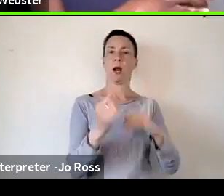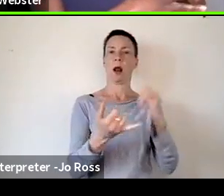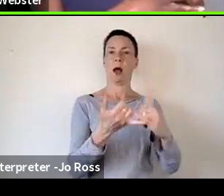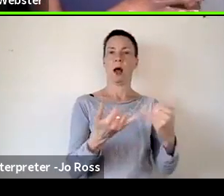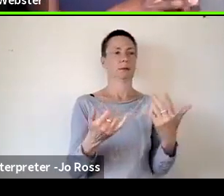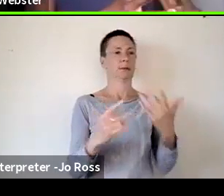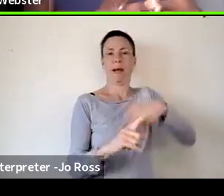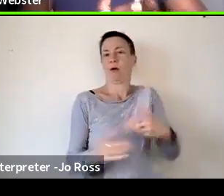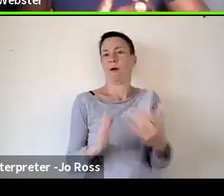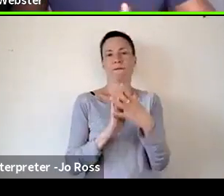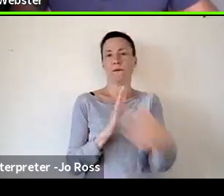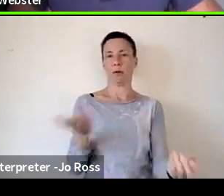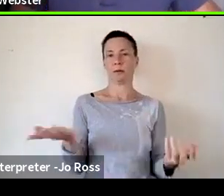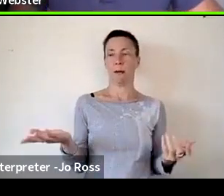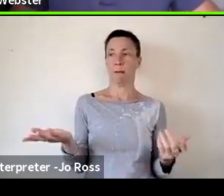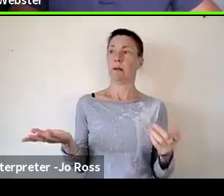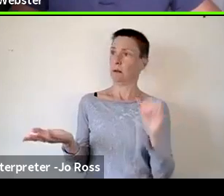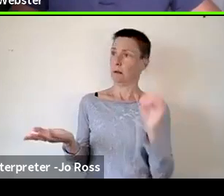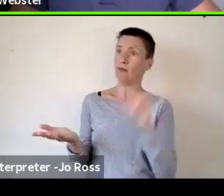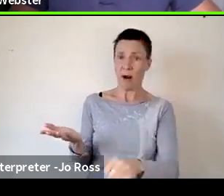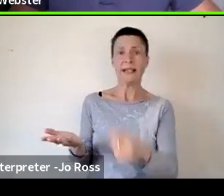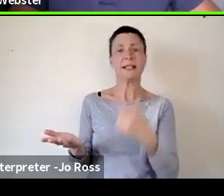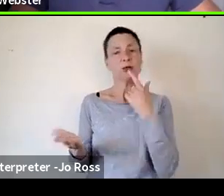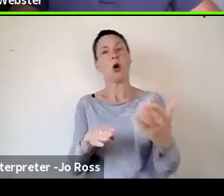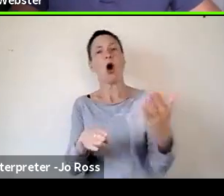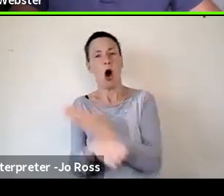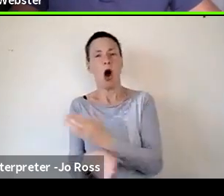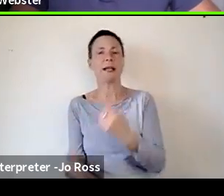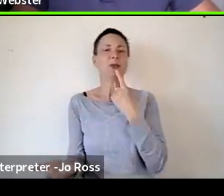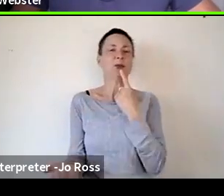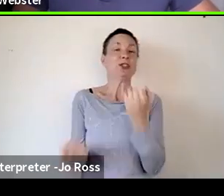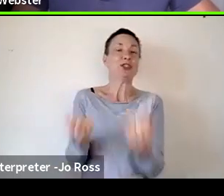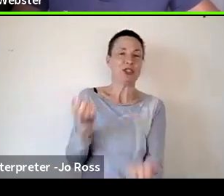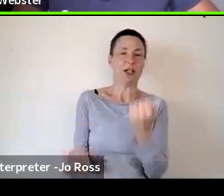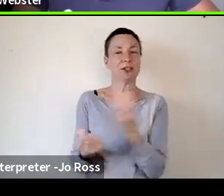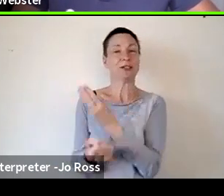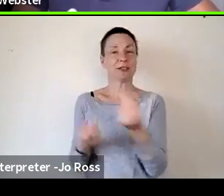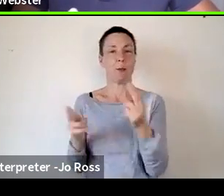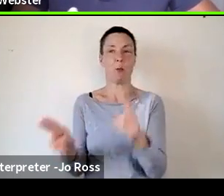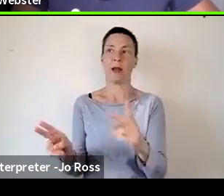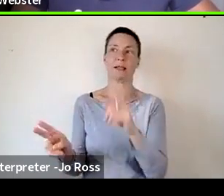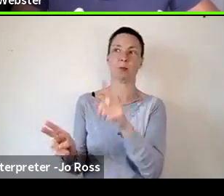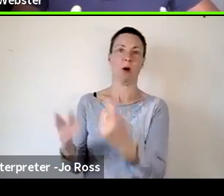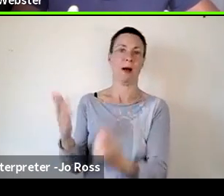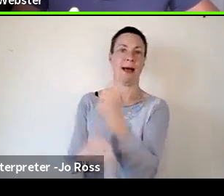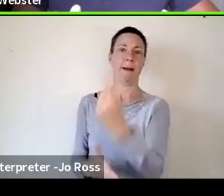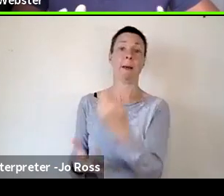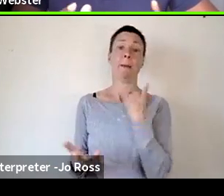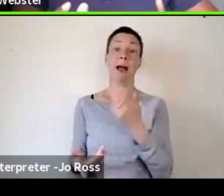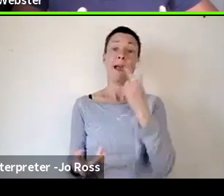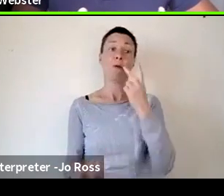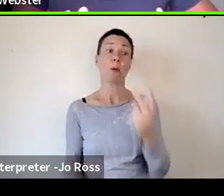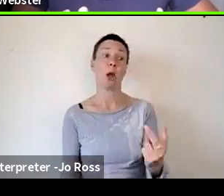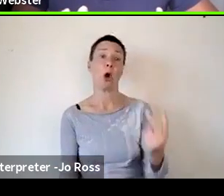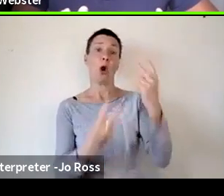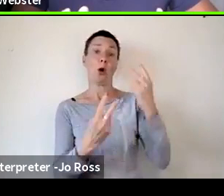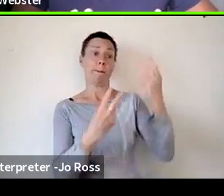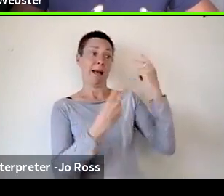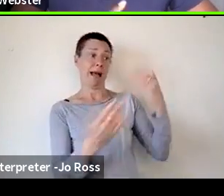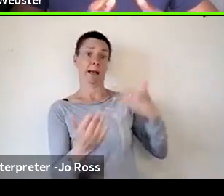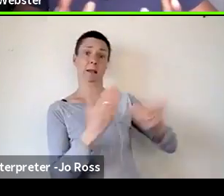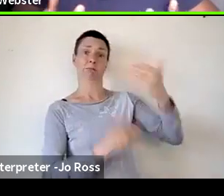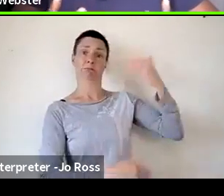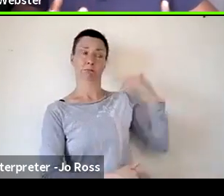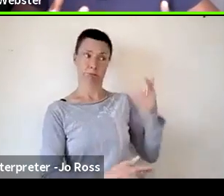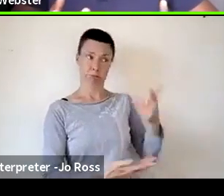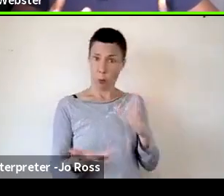Y, Z. And it's right, you're right, it's too early to kind of, you know, judge how these things have come out. But I think if you look back historically,